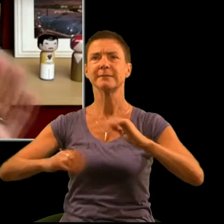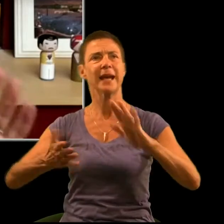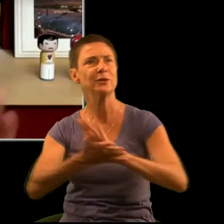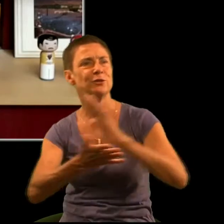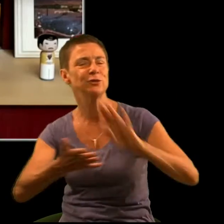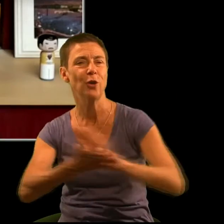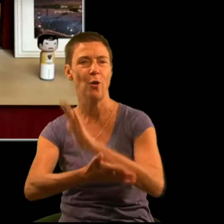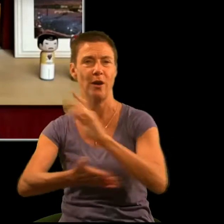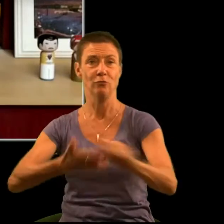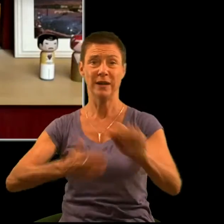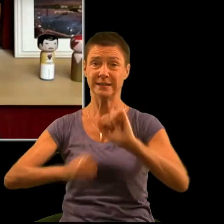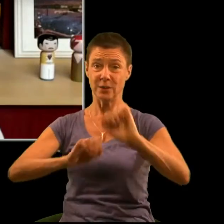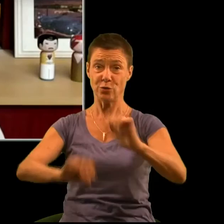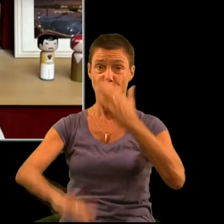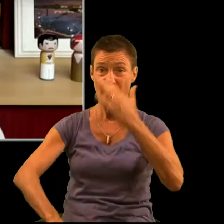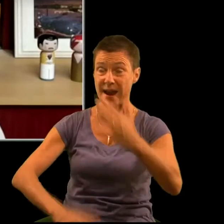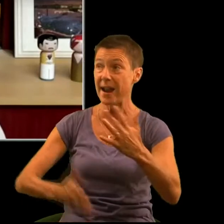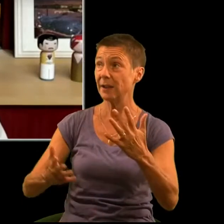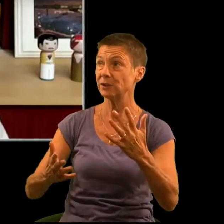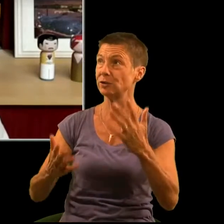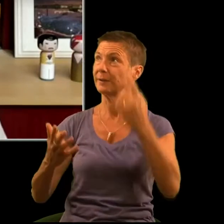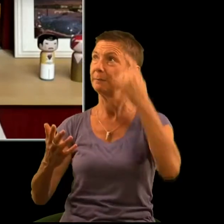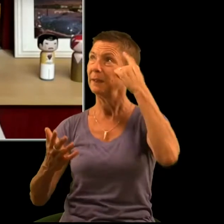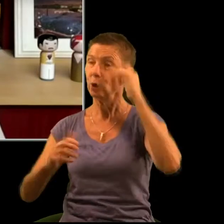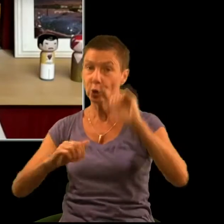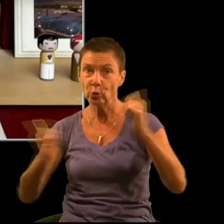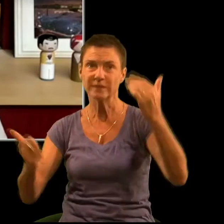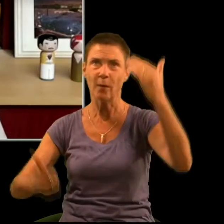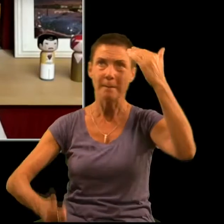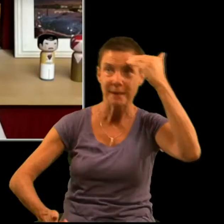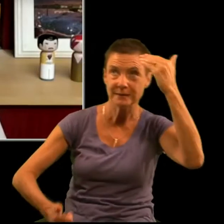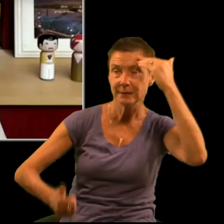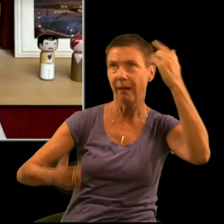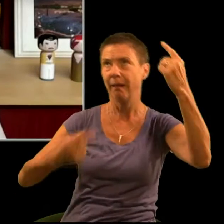enjoy it. It's supposed to be good for your mentally,